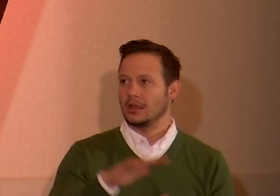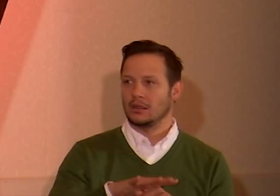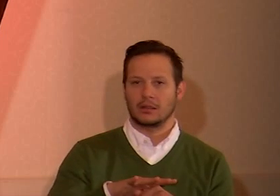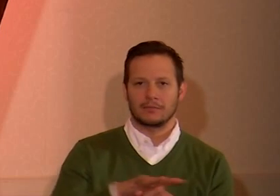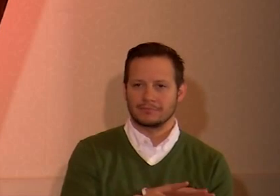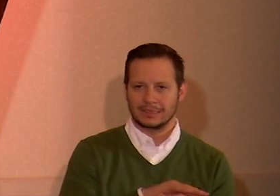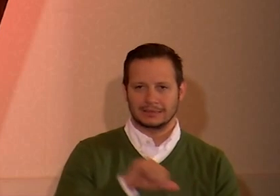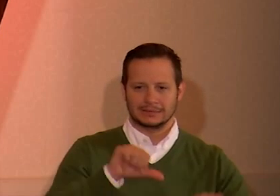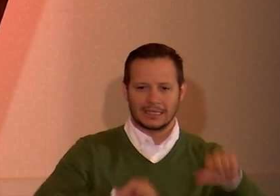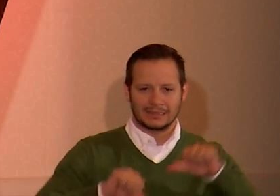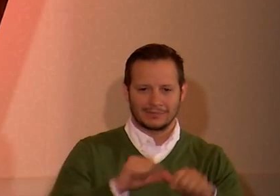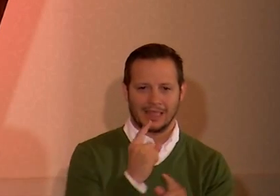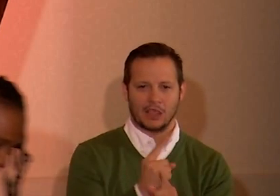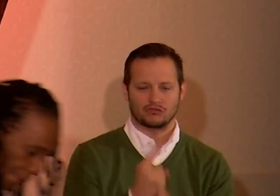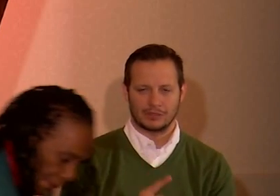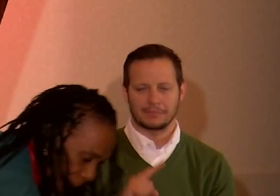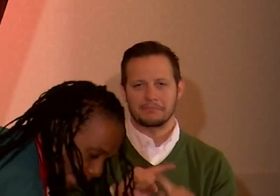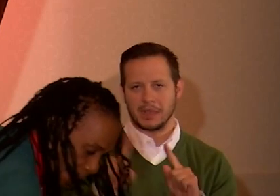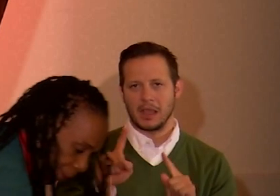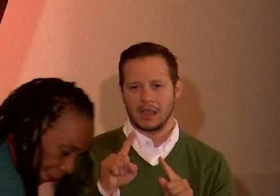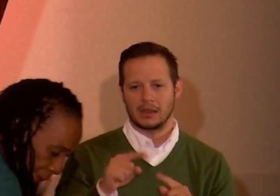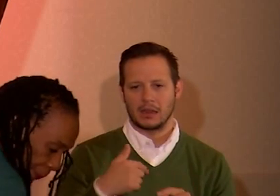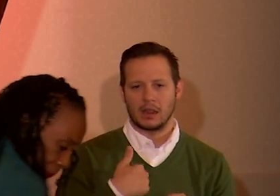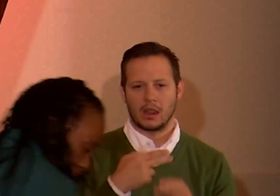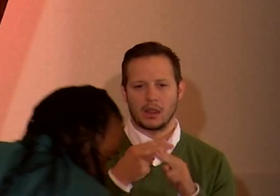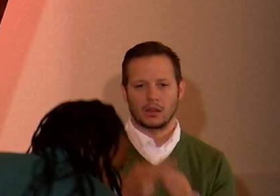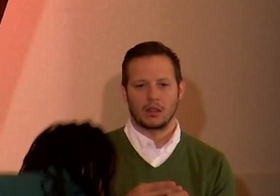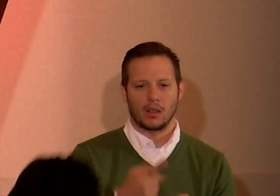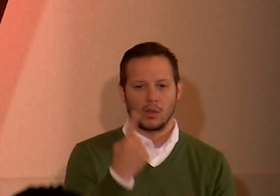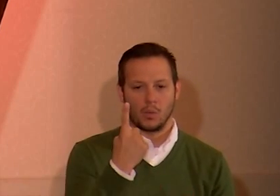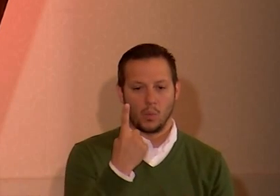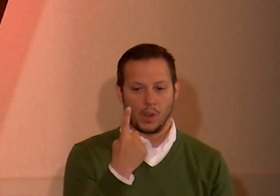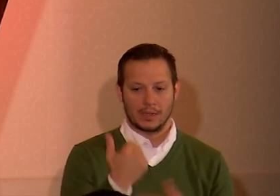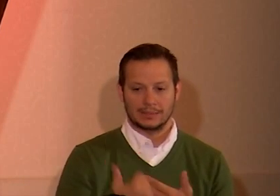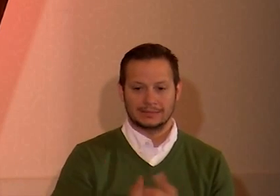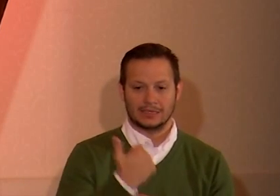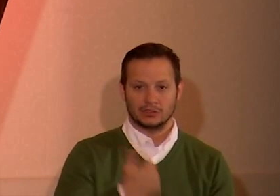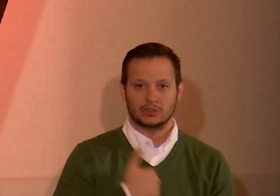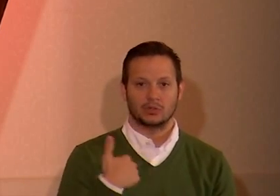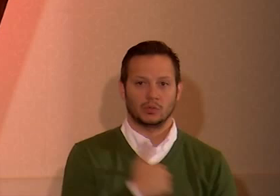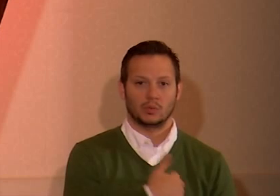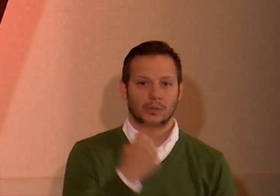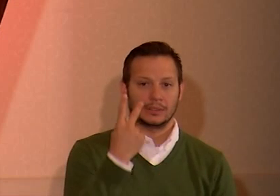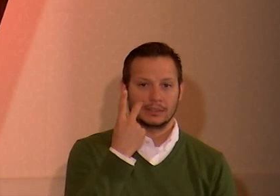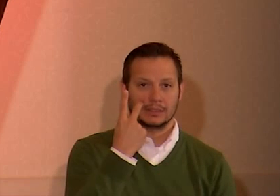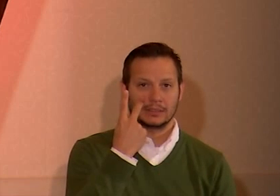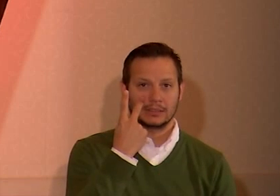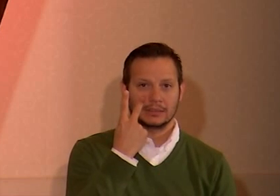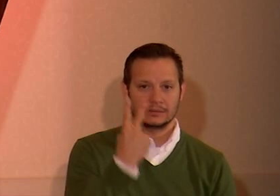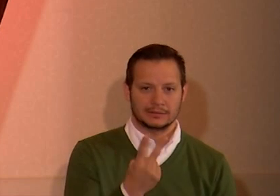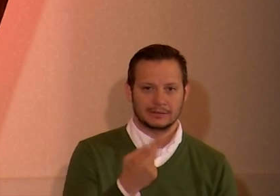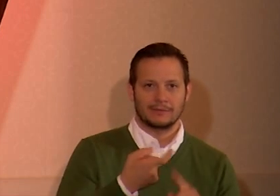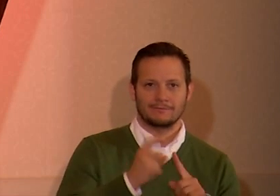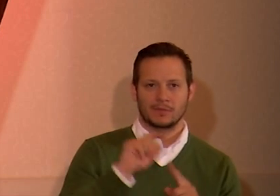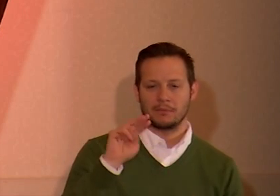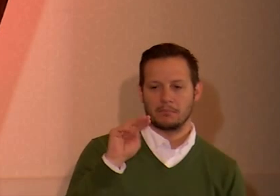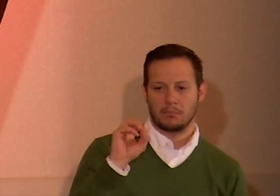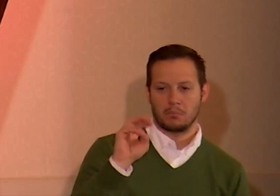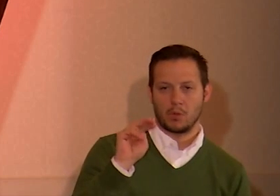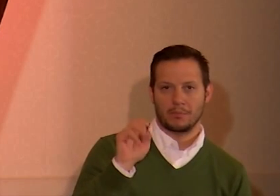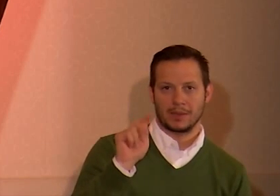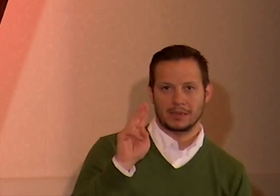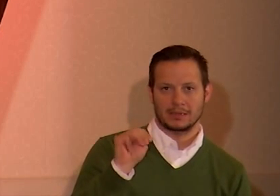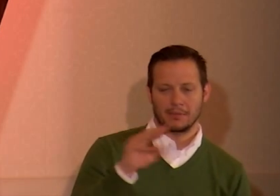scientifically accurate. I'm going to call one of the dangers we face a danger from momentum, and the other a danger